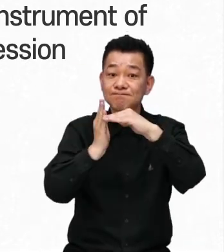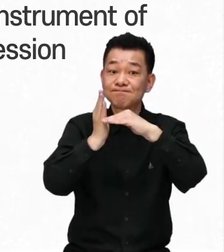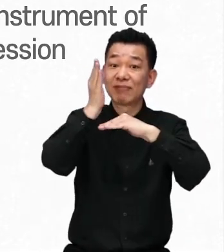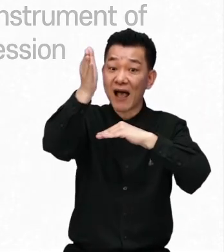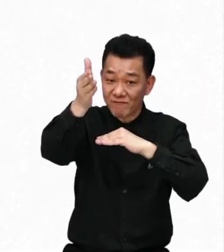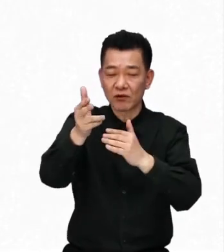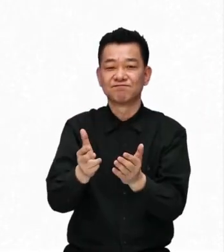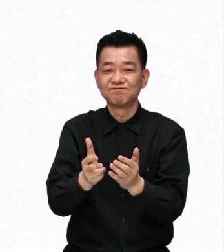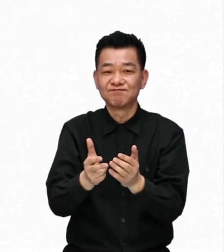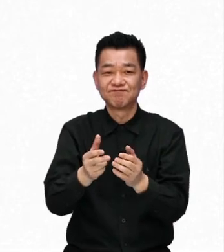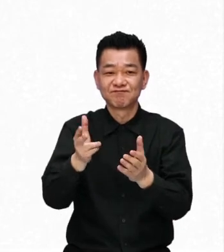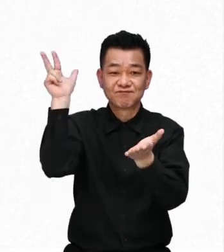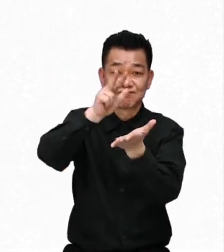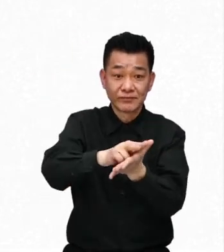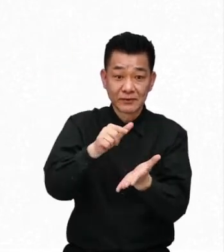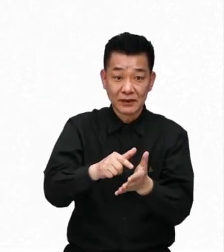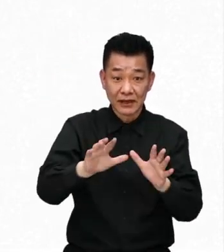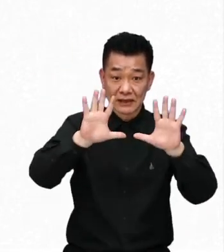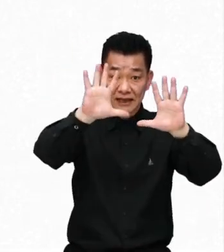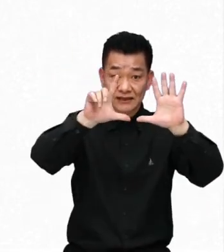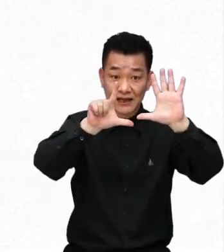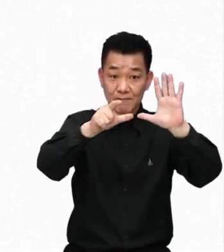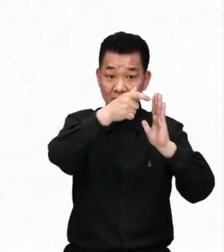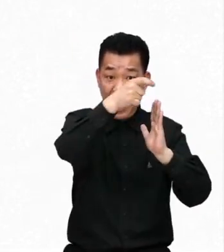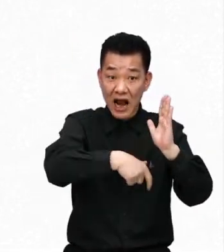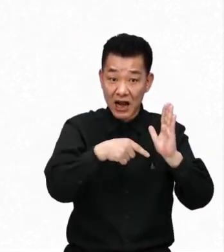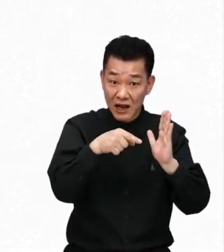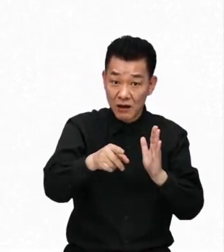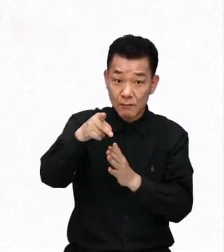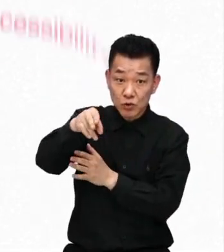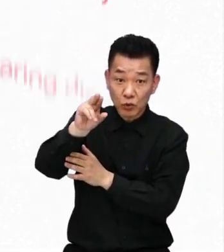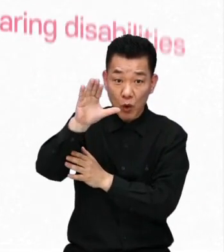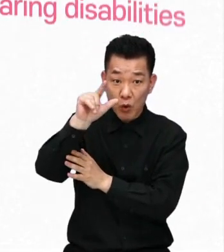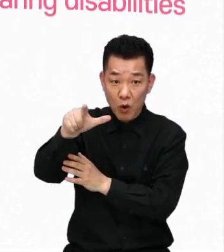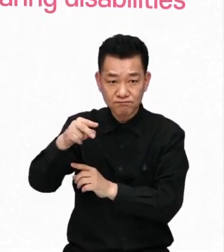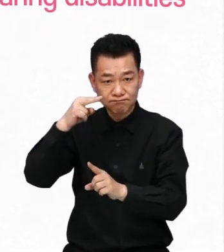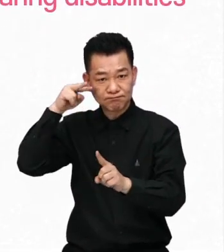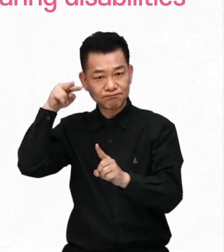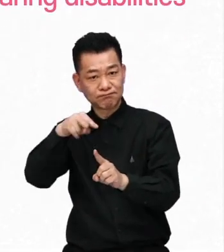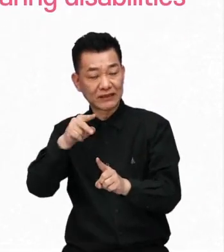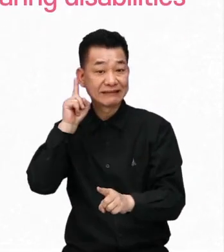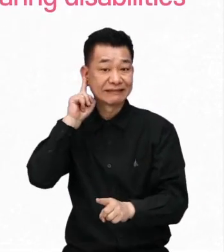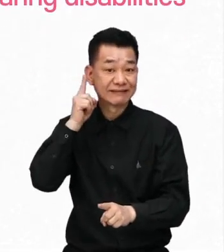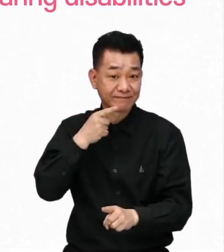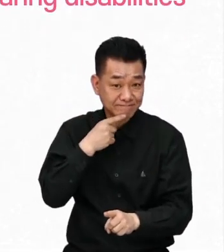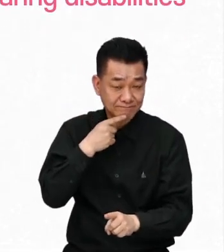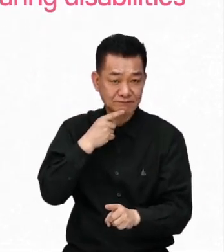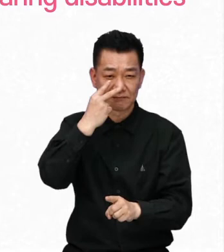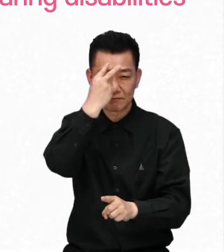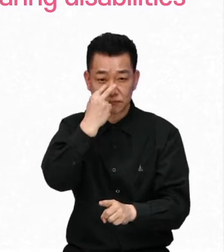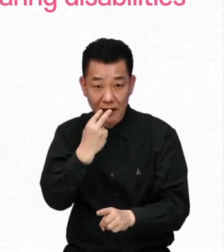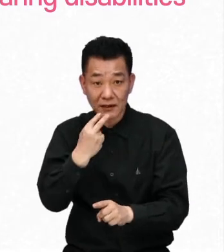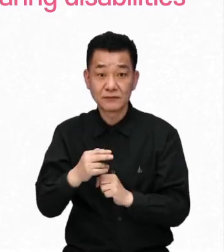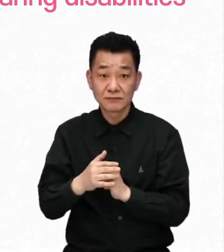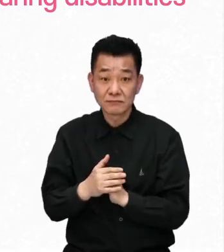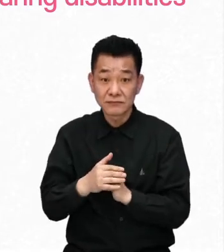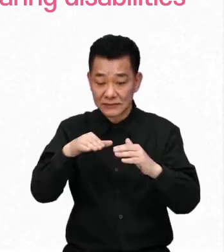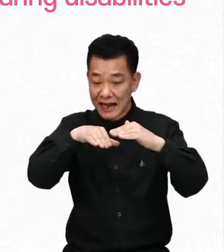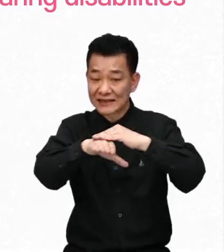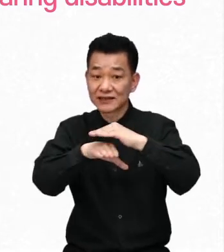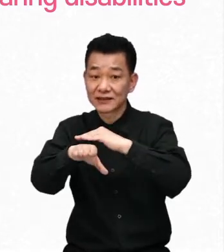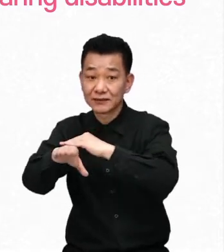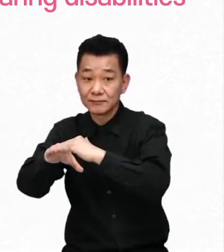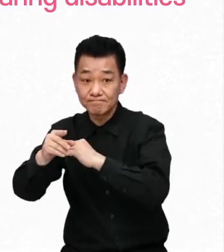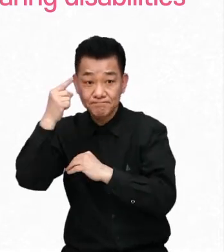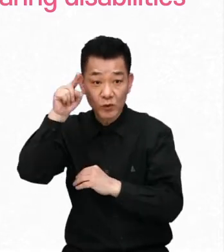accession. And in the Article 17, it states that the text of the protocol shall be made available in accessible